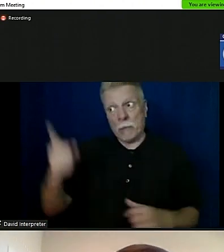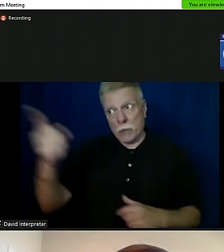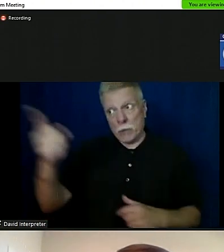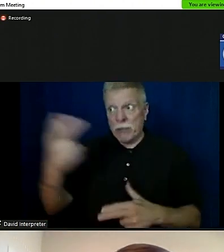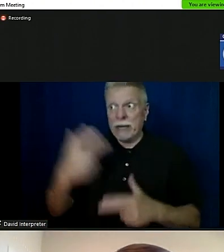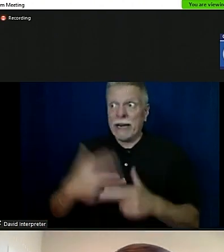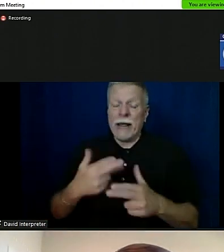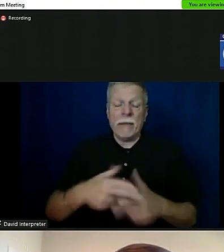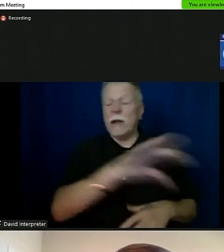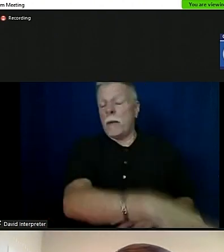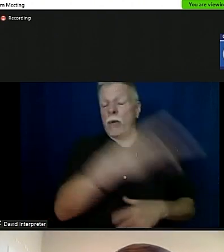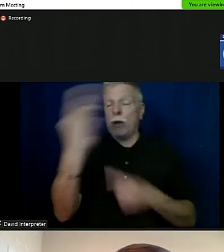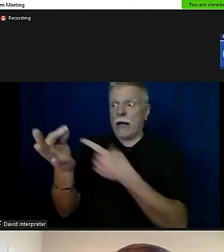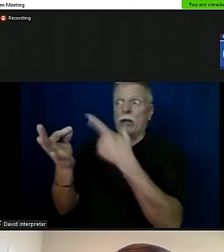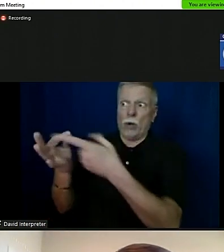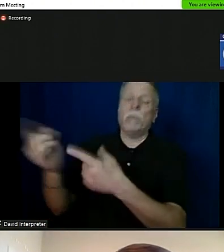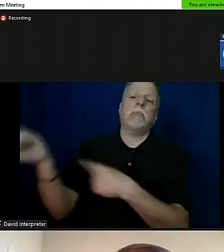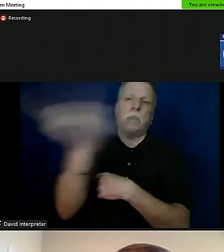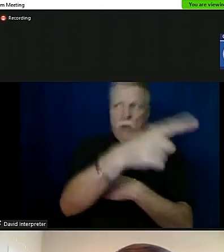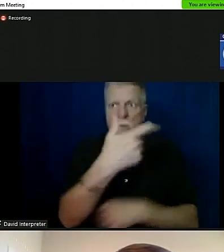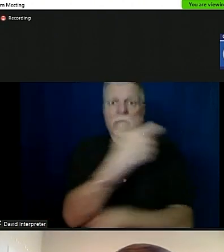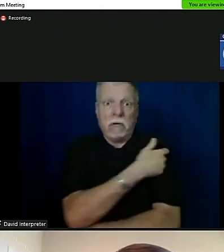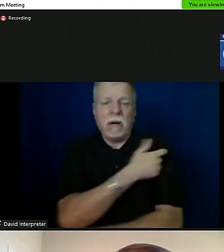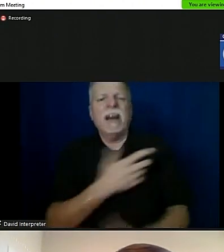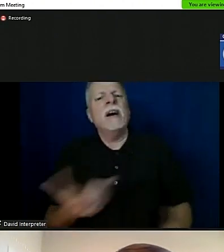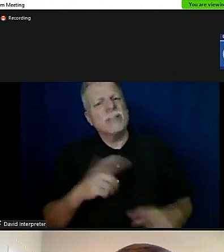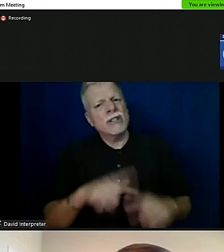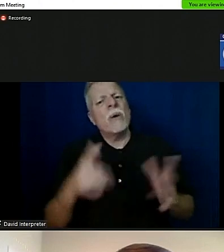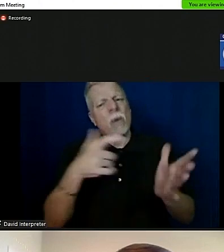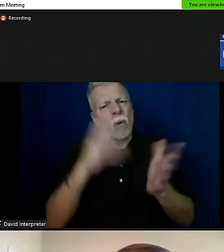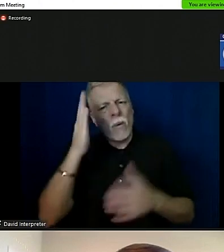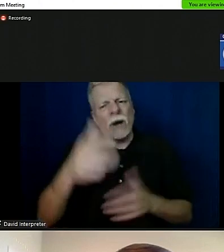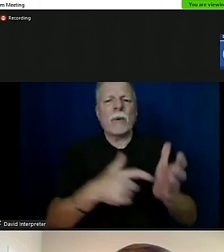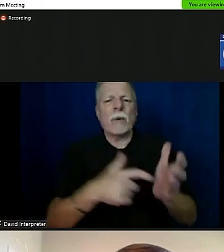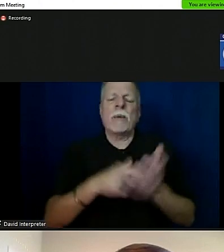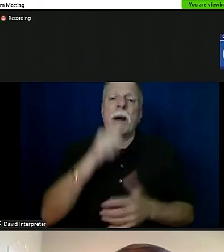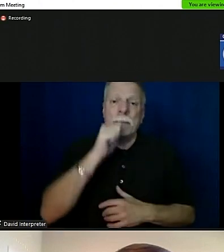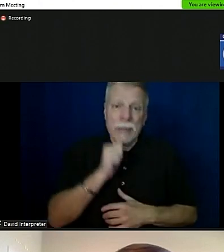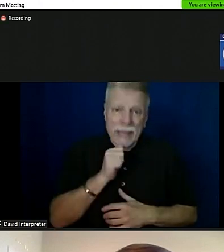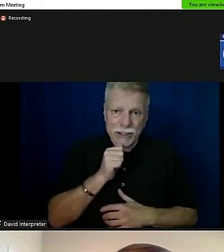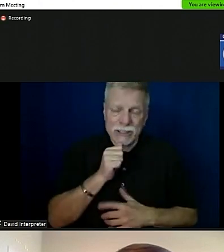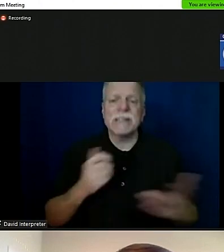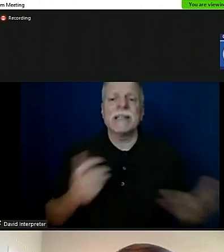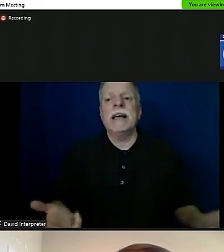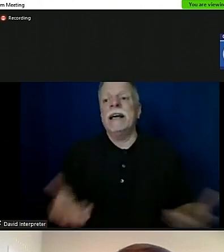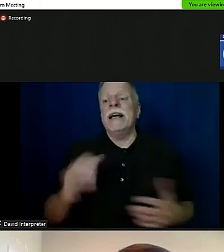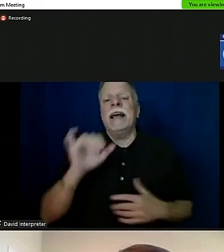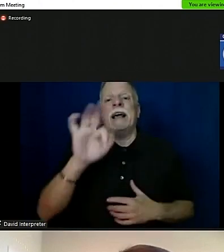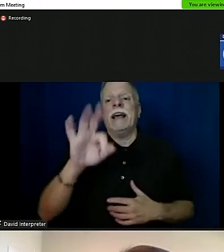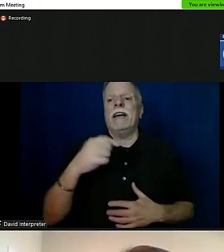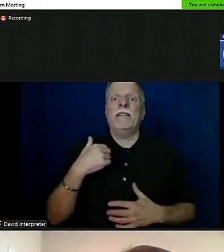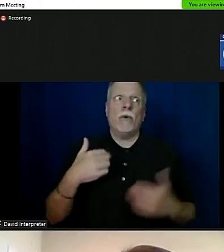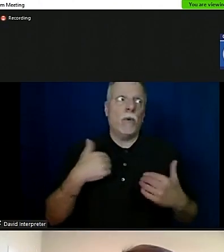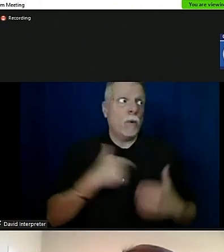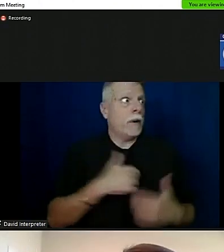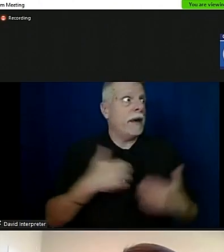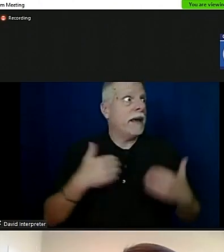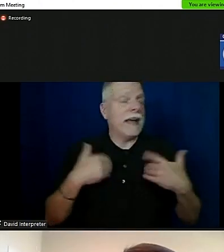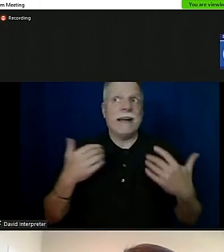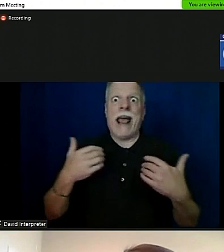so, it's going to require some patience. And again, if we could have 5 million doses of